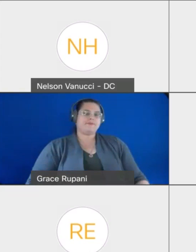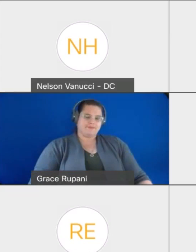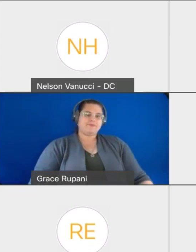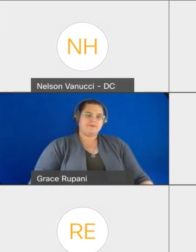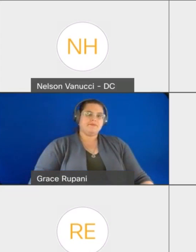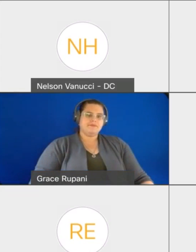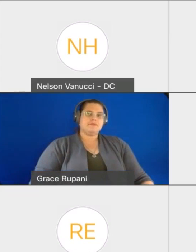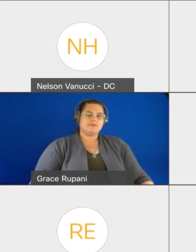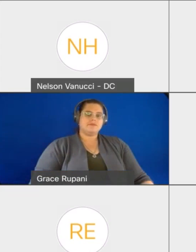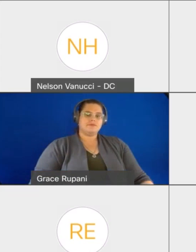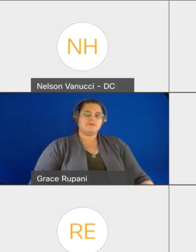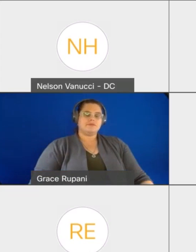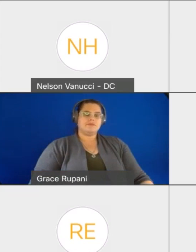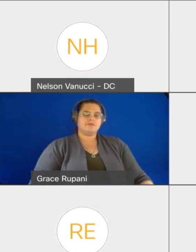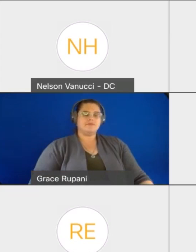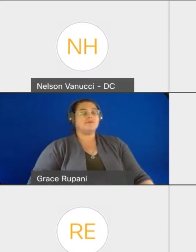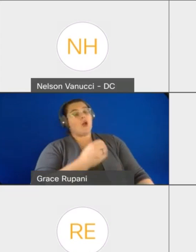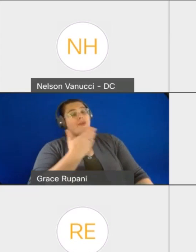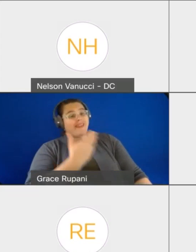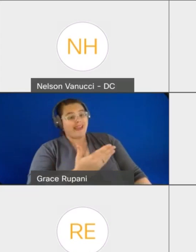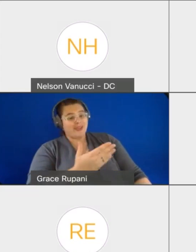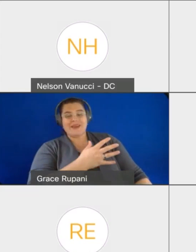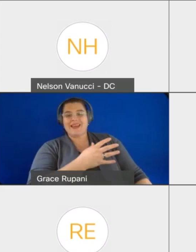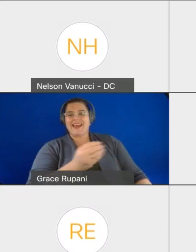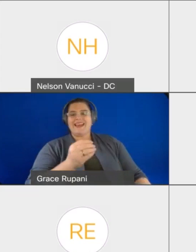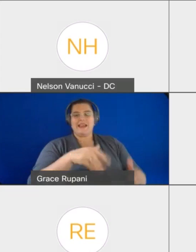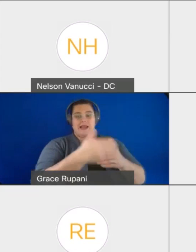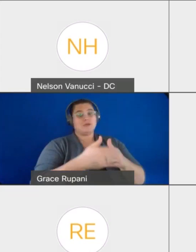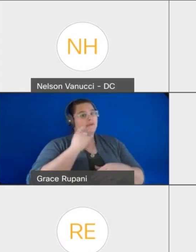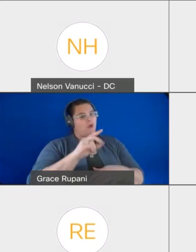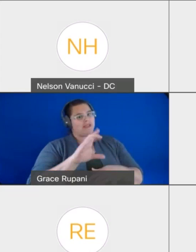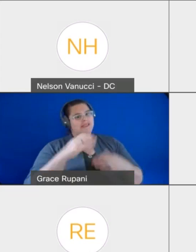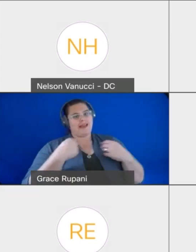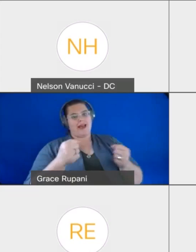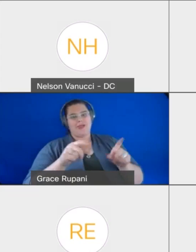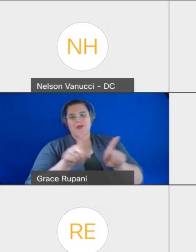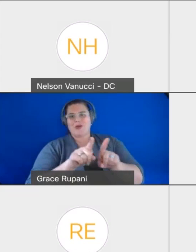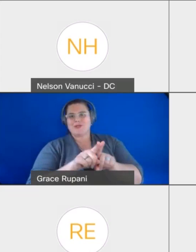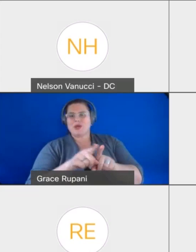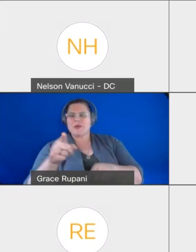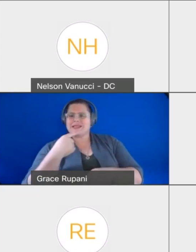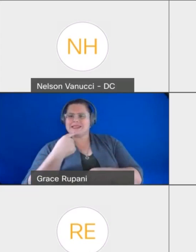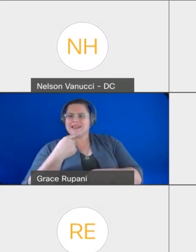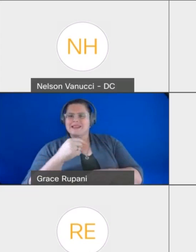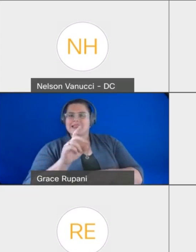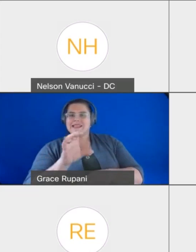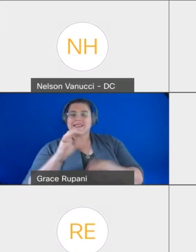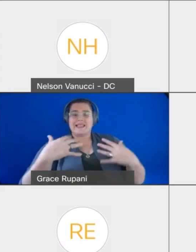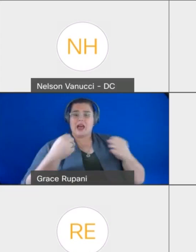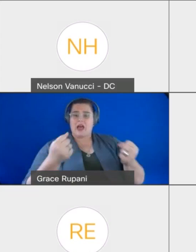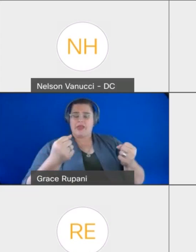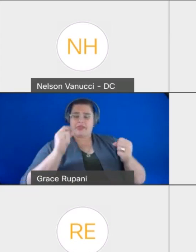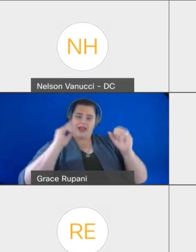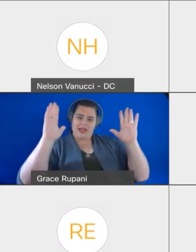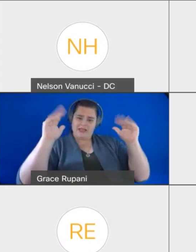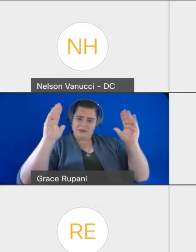actually, you can stick around because this next one is for someone Sure. at DC Health as well, which is, does DC Health anticipate changing